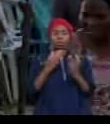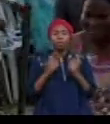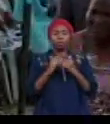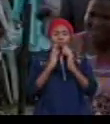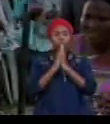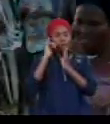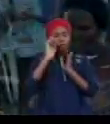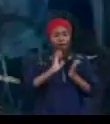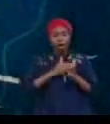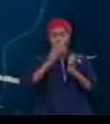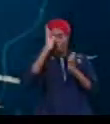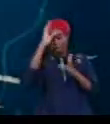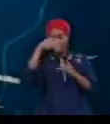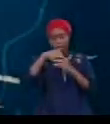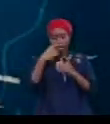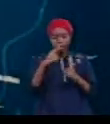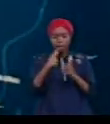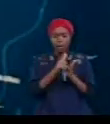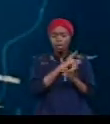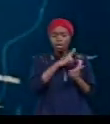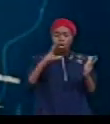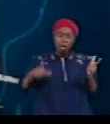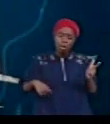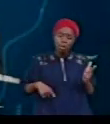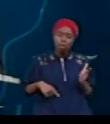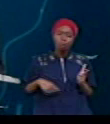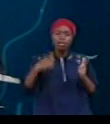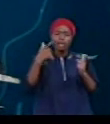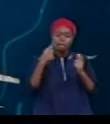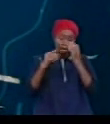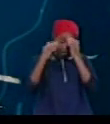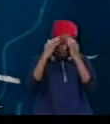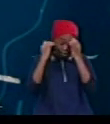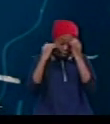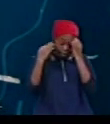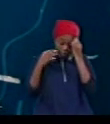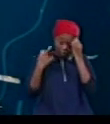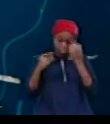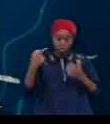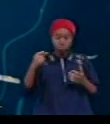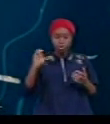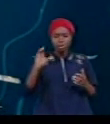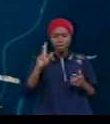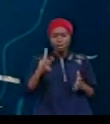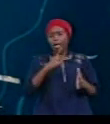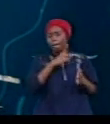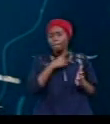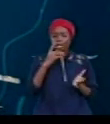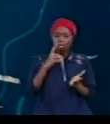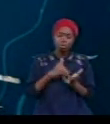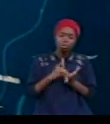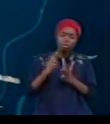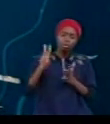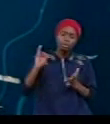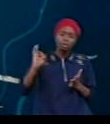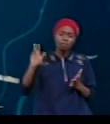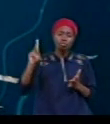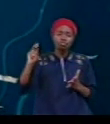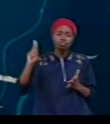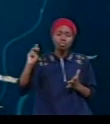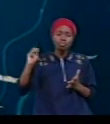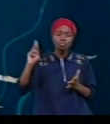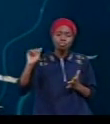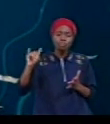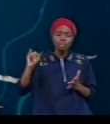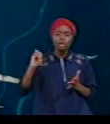Lord, the arrowhead of the GCK, Pastor Dr. W.F. KUMUYI. We're going to lift him